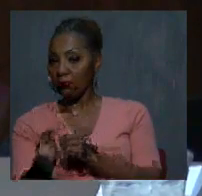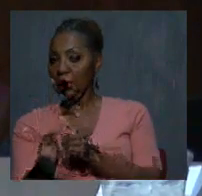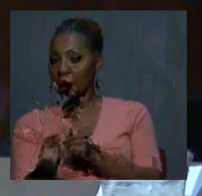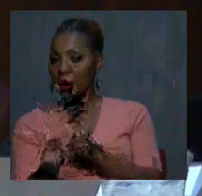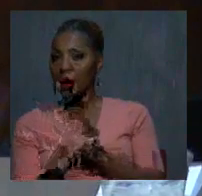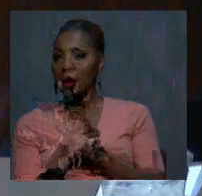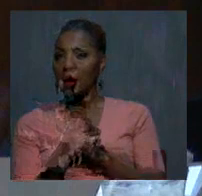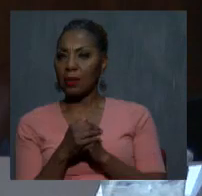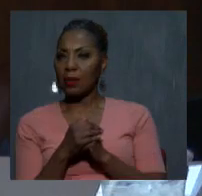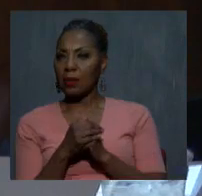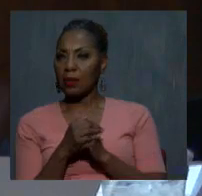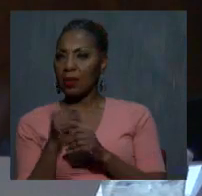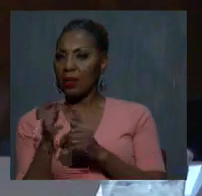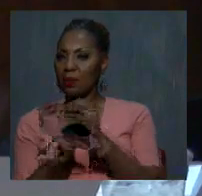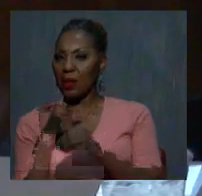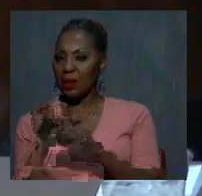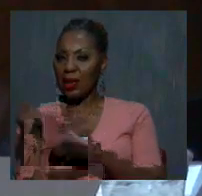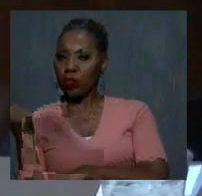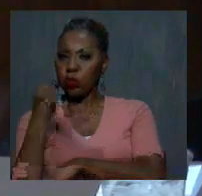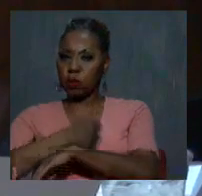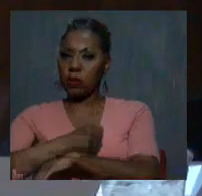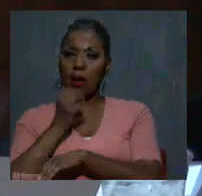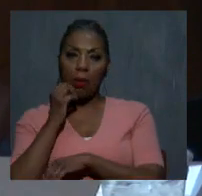respect, and then